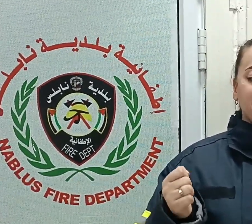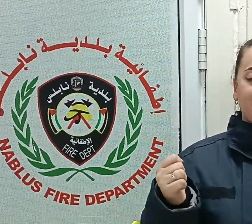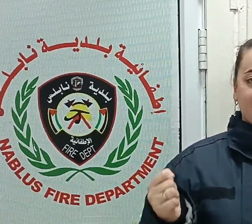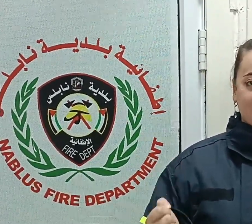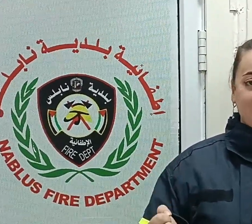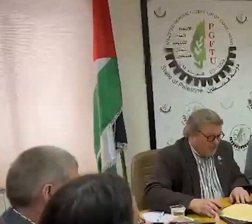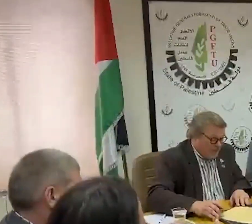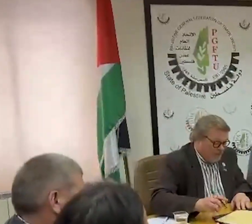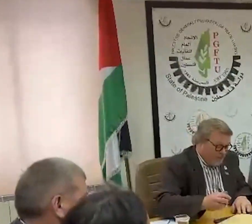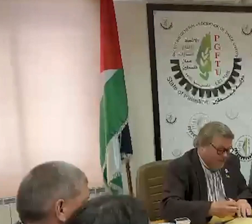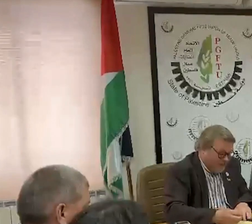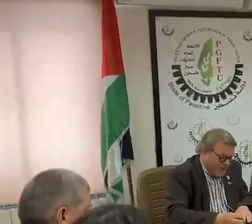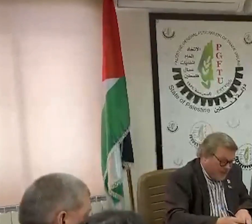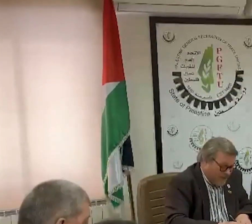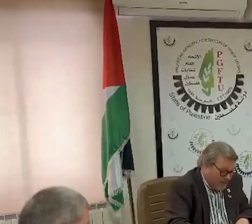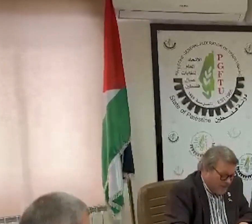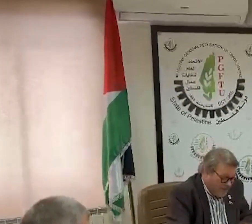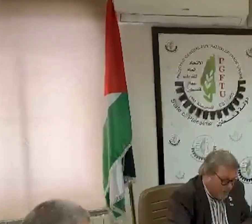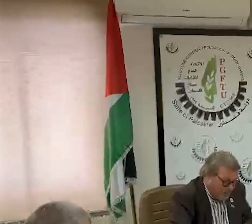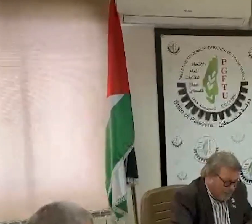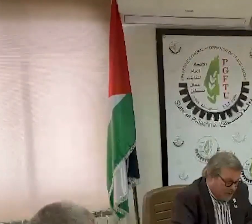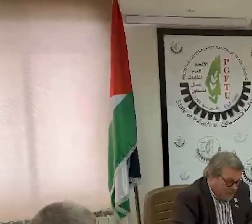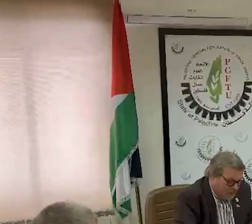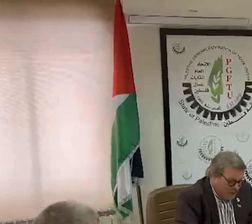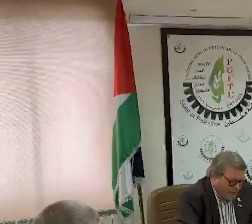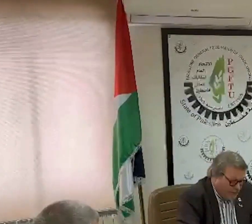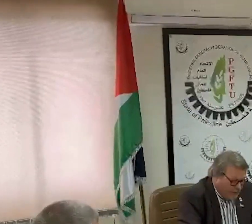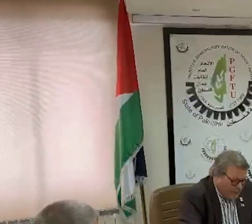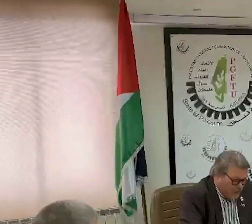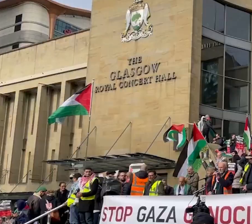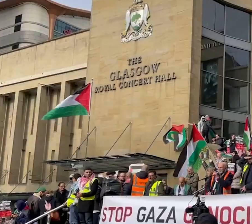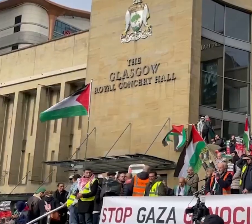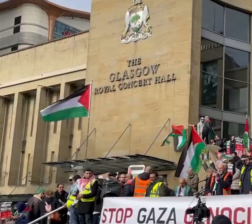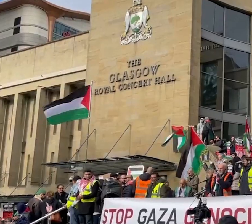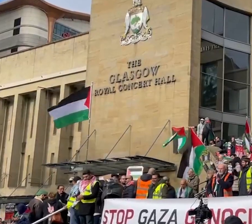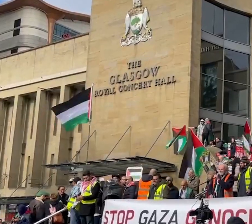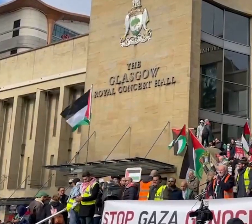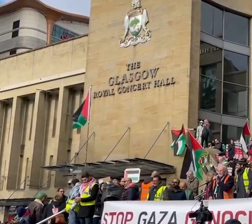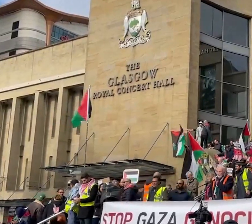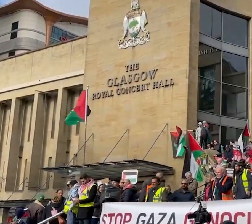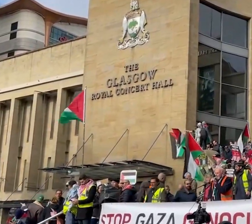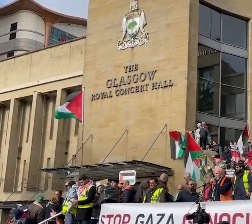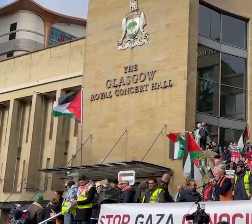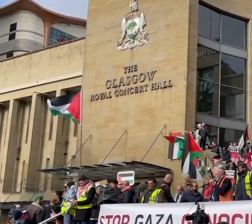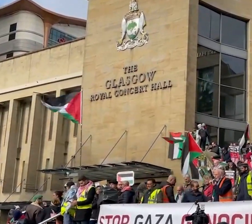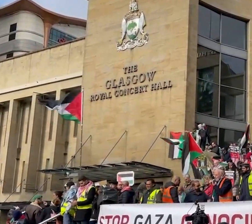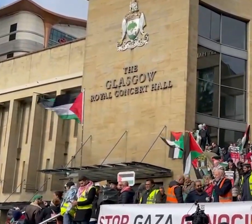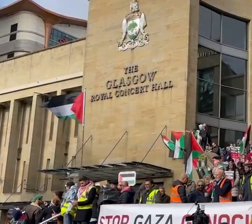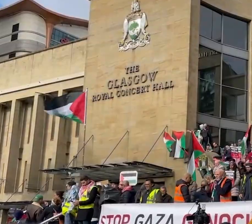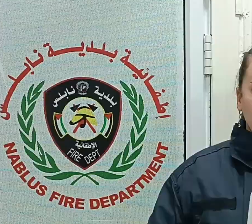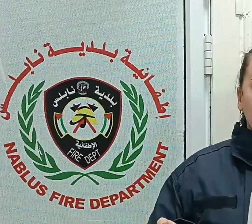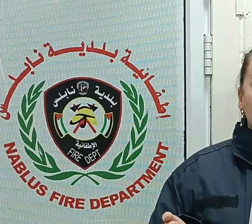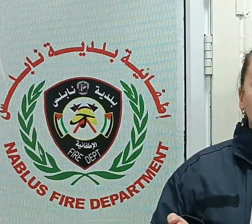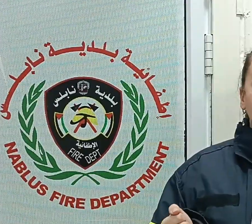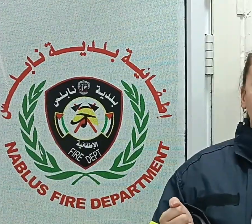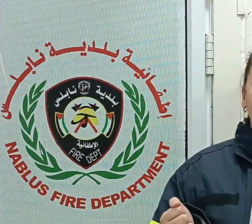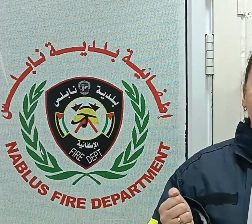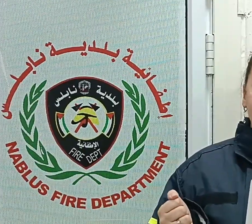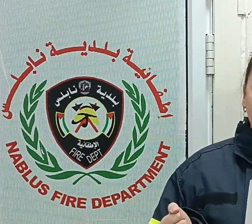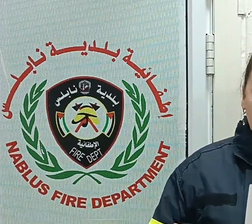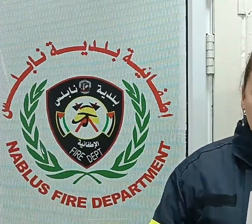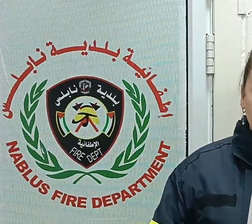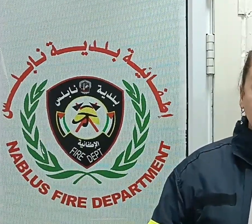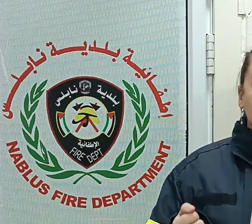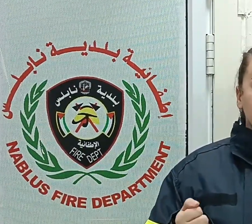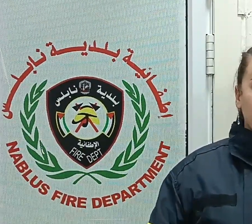all solidarity. The STUC has always been a friend of the Palestinian people, and it